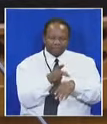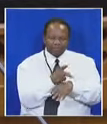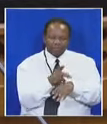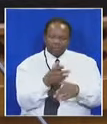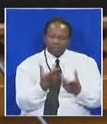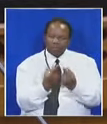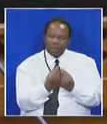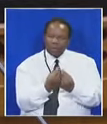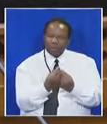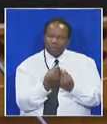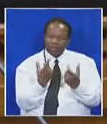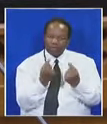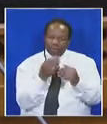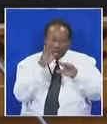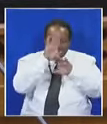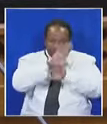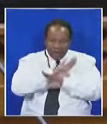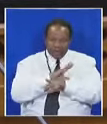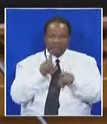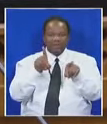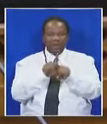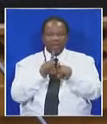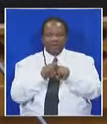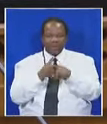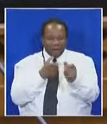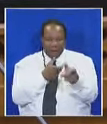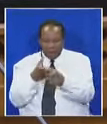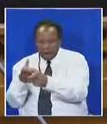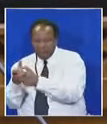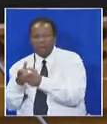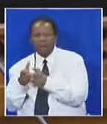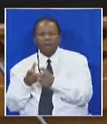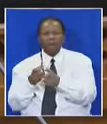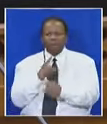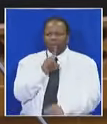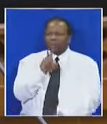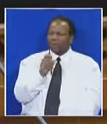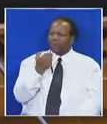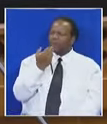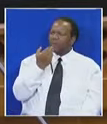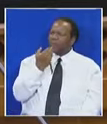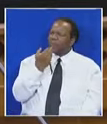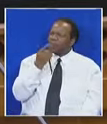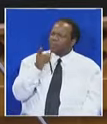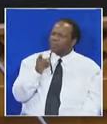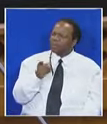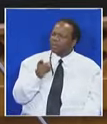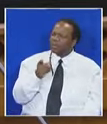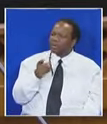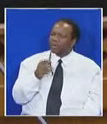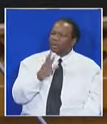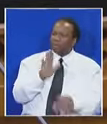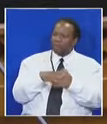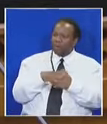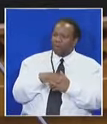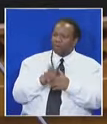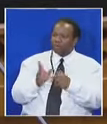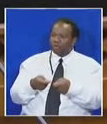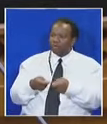style. We then need to start asking ourselves, who are these people? Who is sponsoring them, and